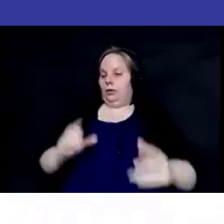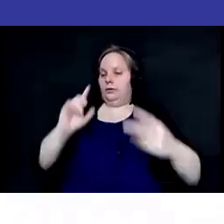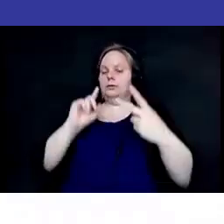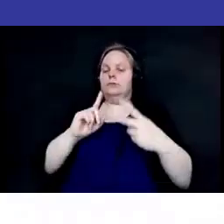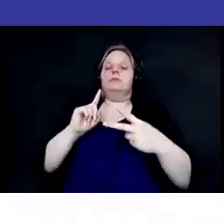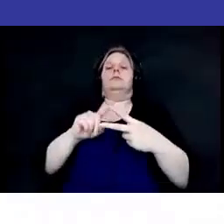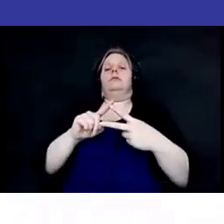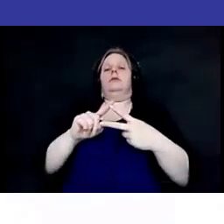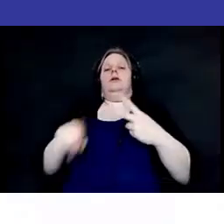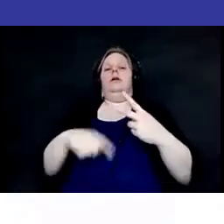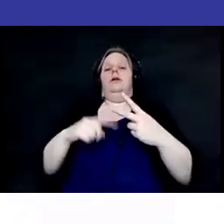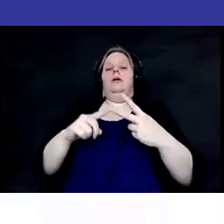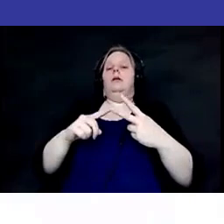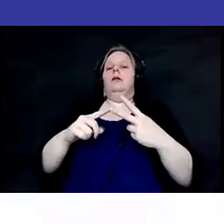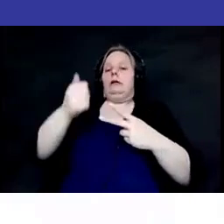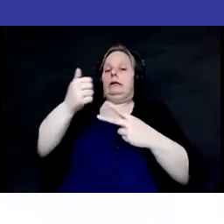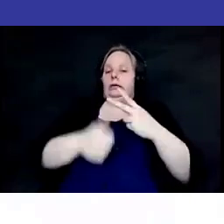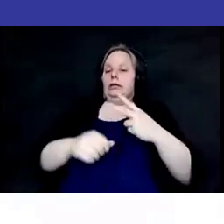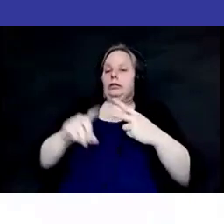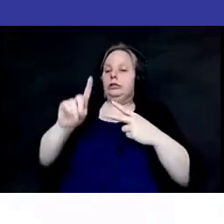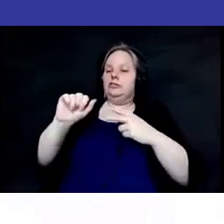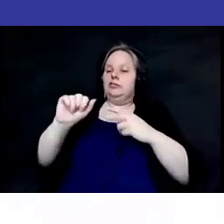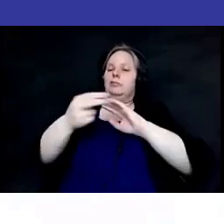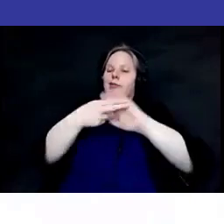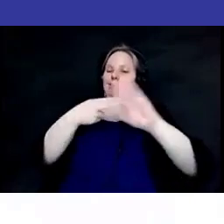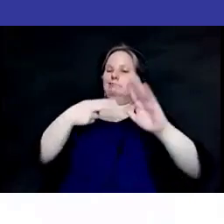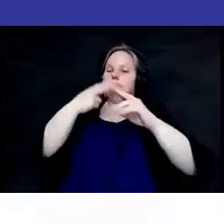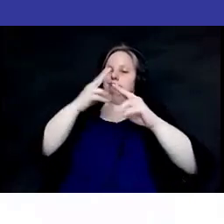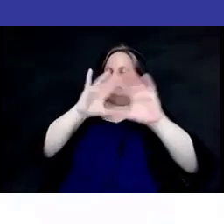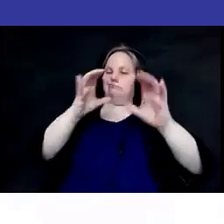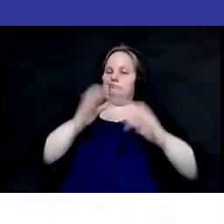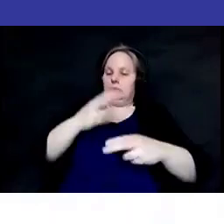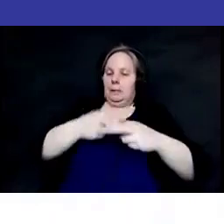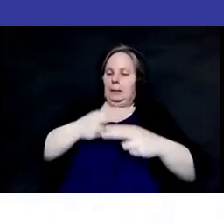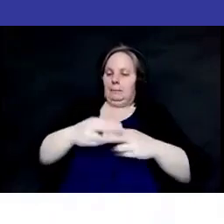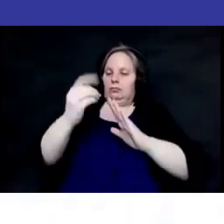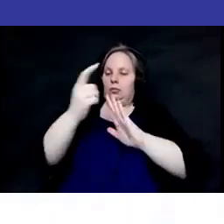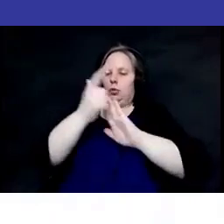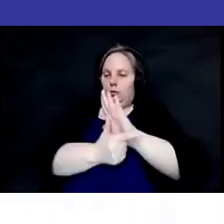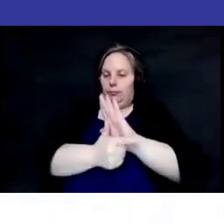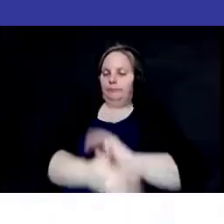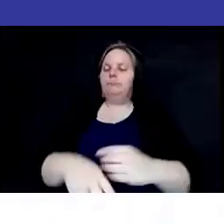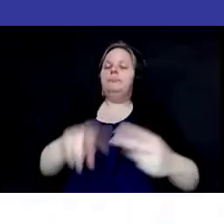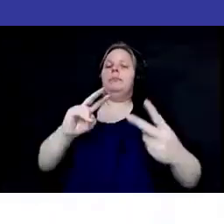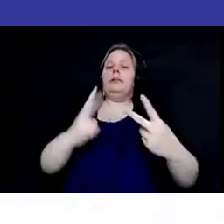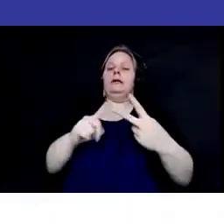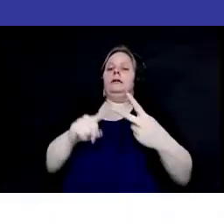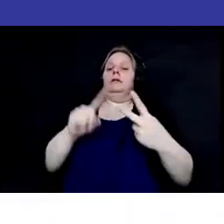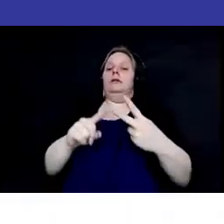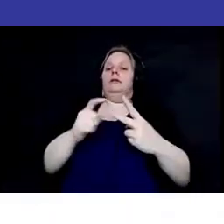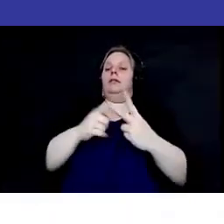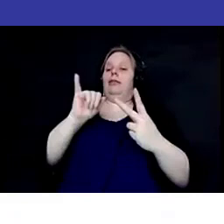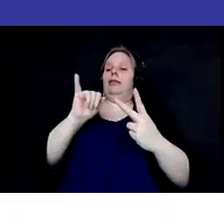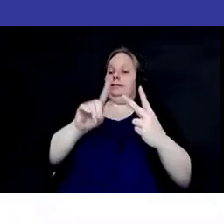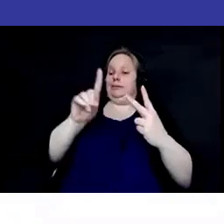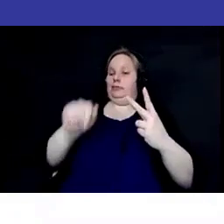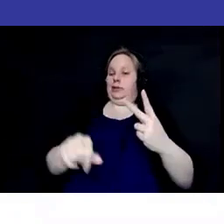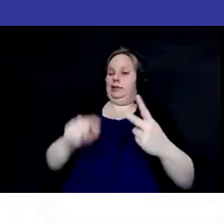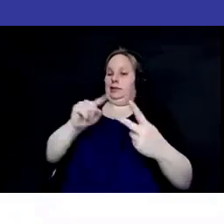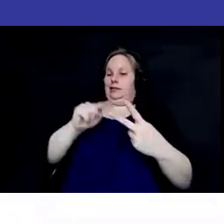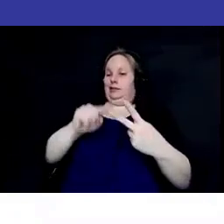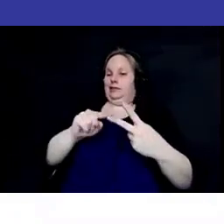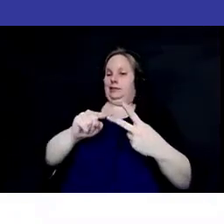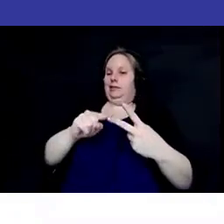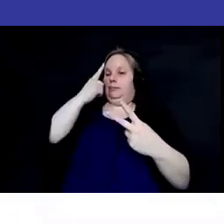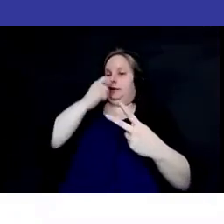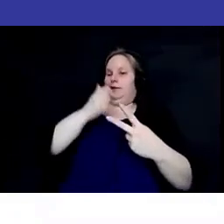statutes, each disability category is named. And then second, as a result of the disability, the student needs